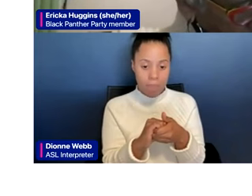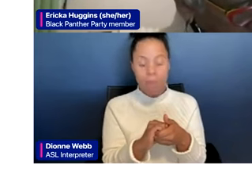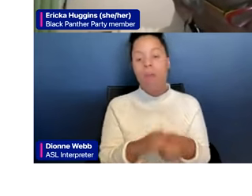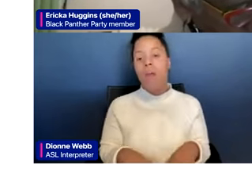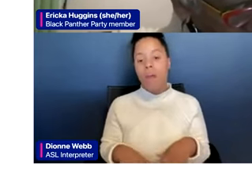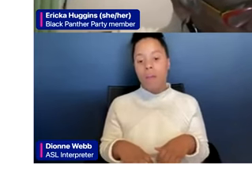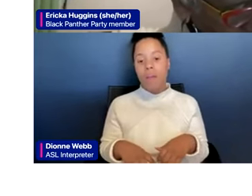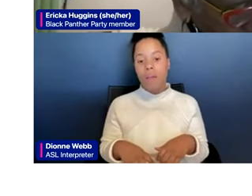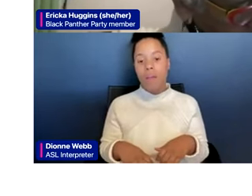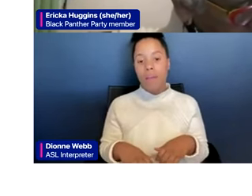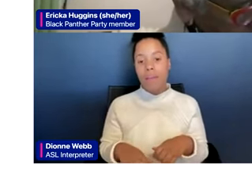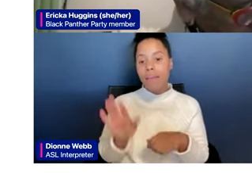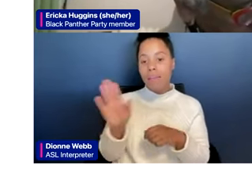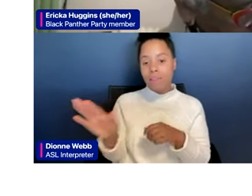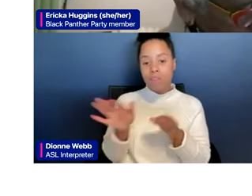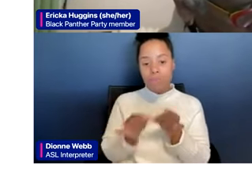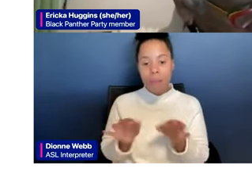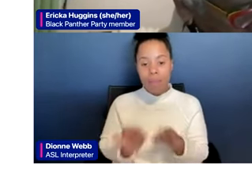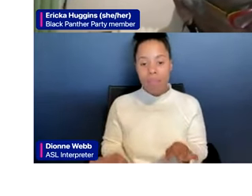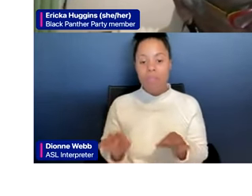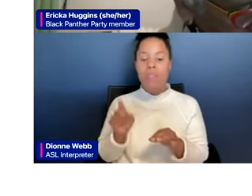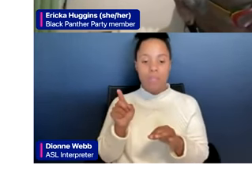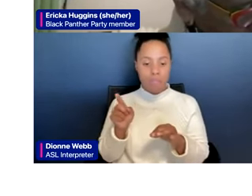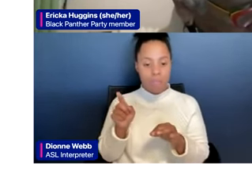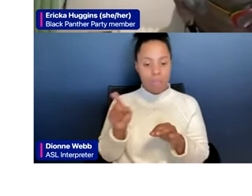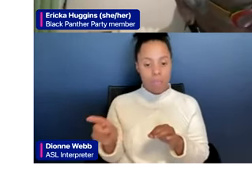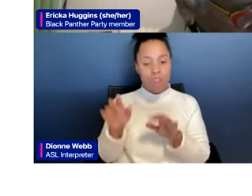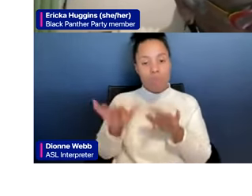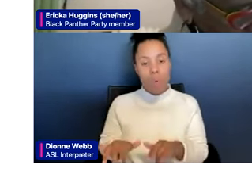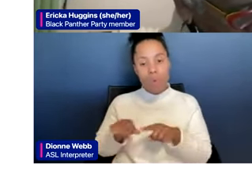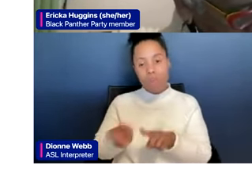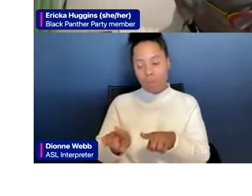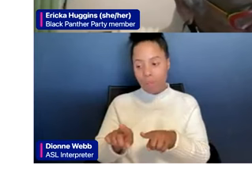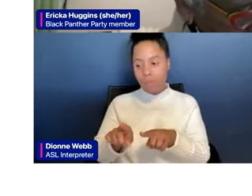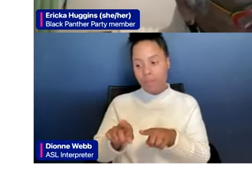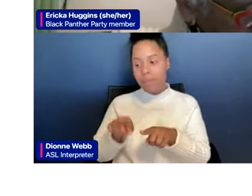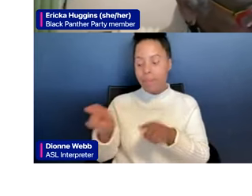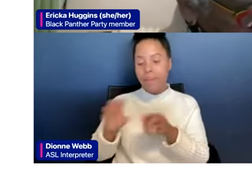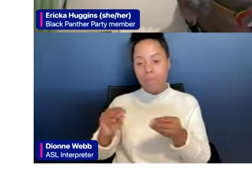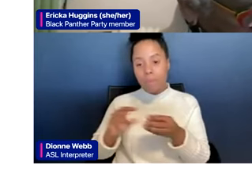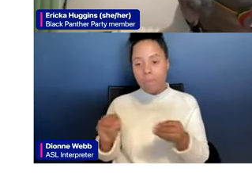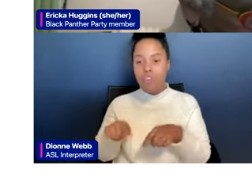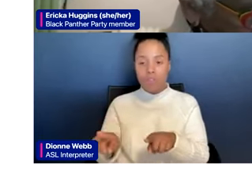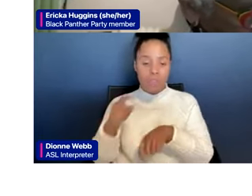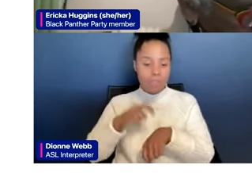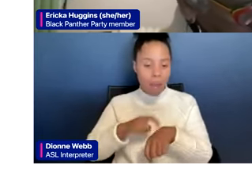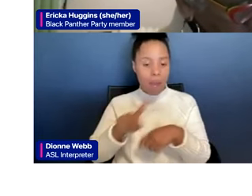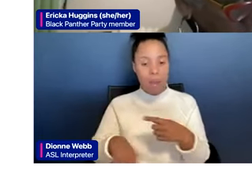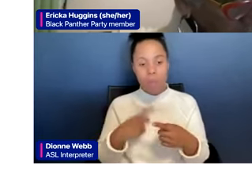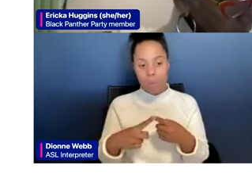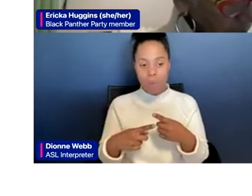around intercommunalism, he wrote at a time when repression in the idea around